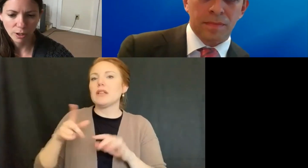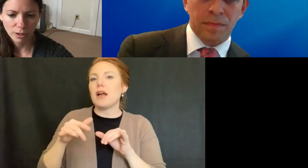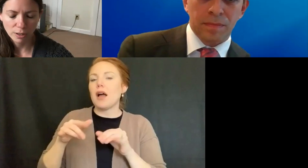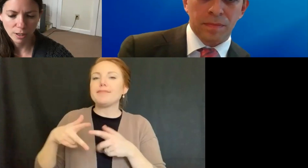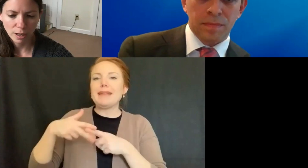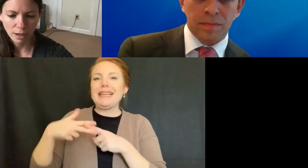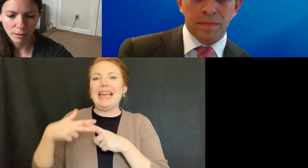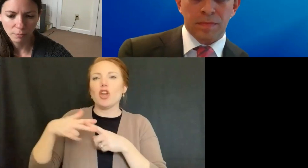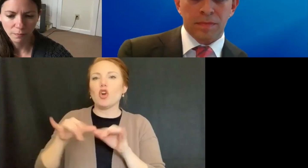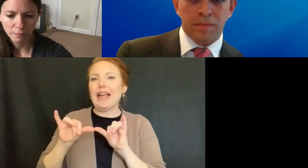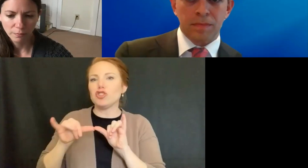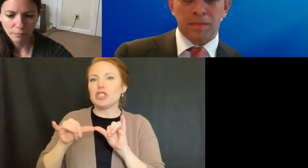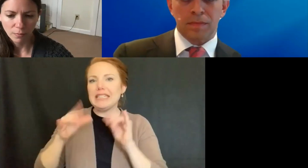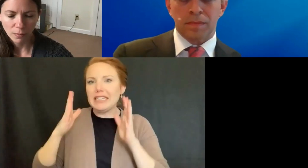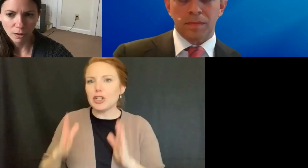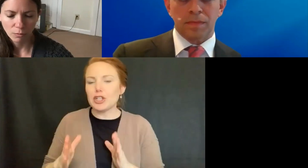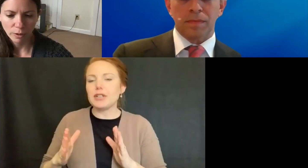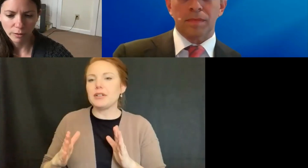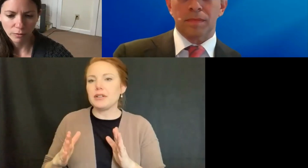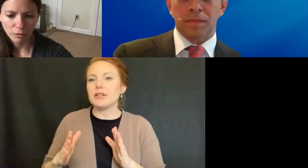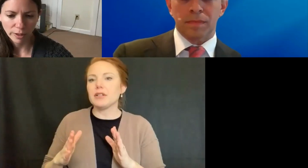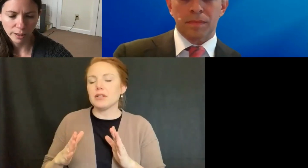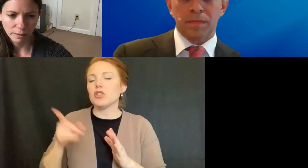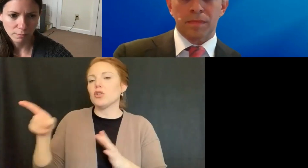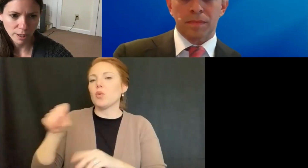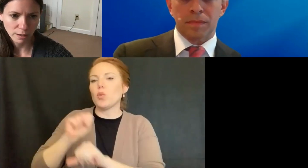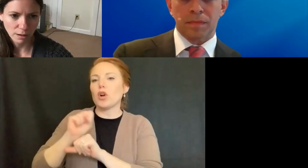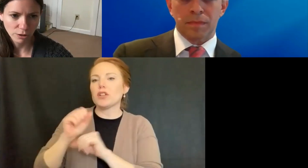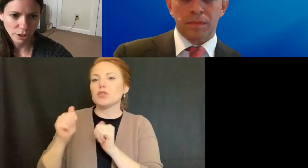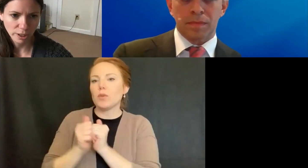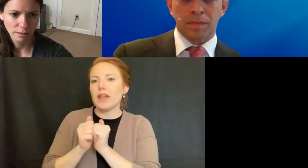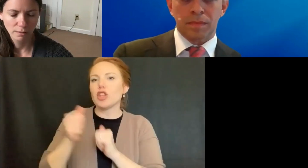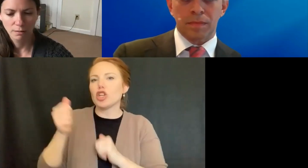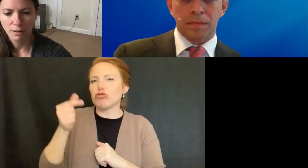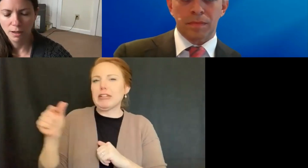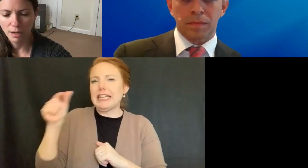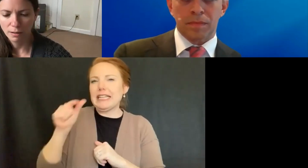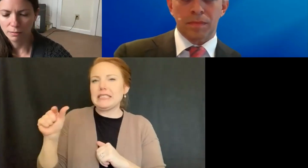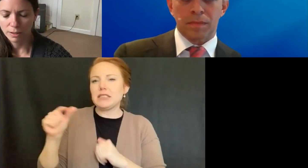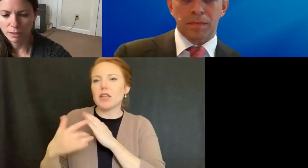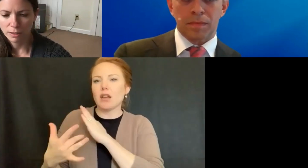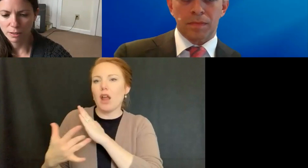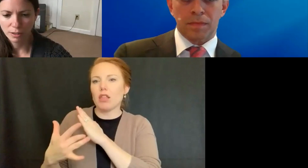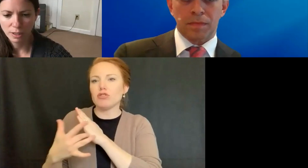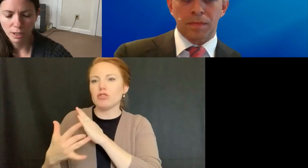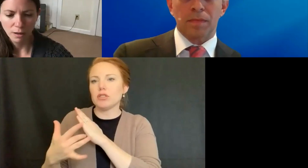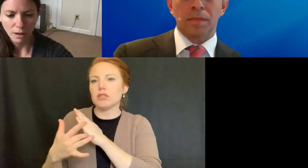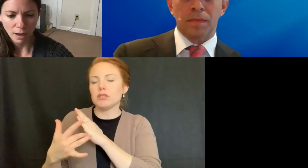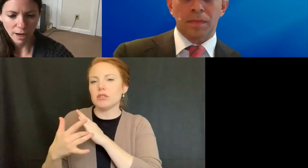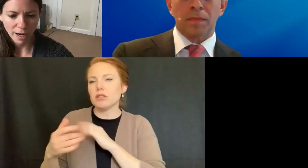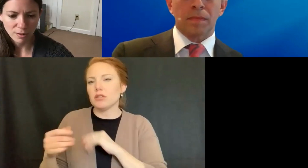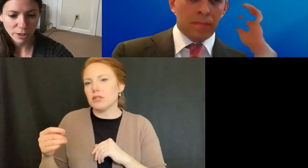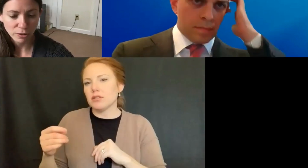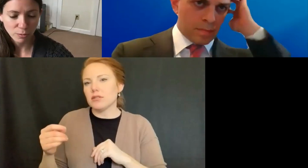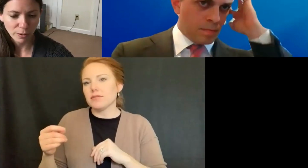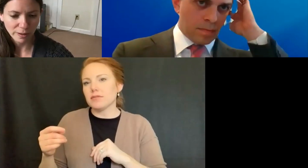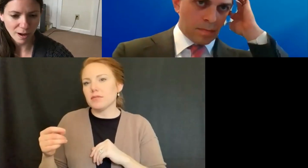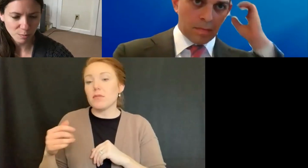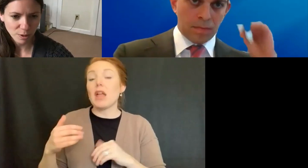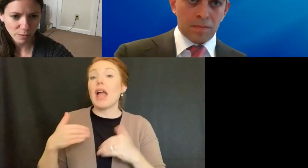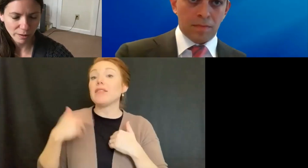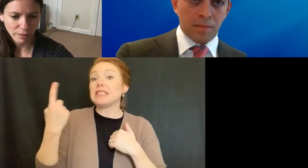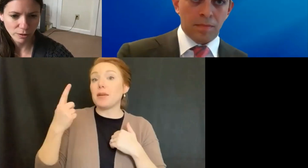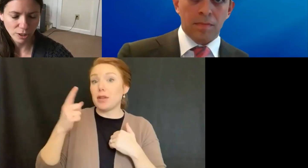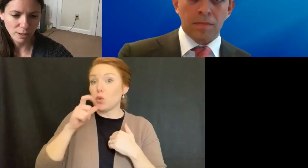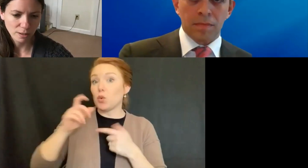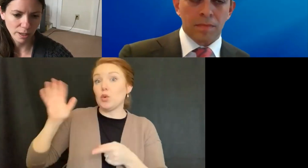who works with green technology. Let's see who else. I have somebody I used to work with the